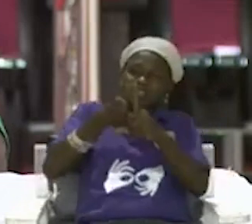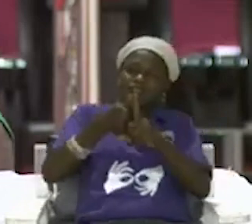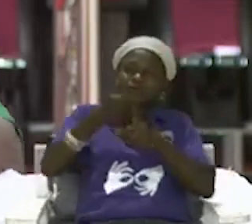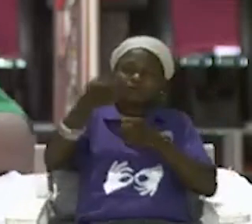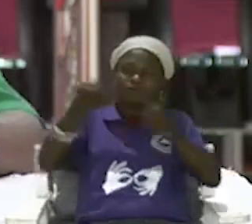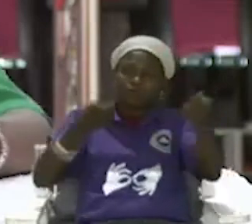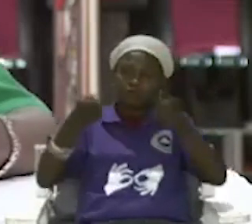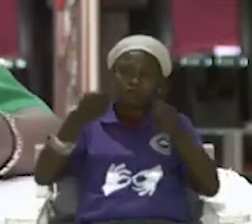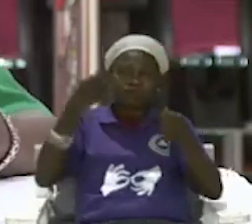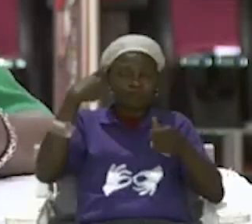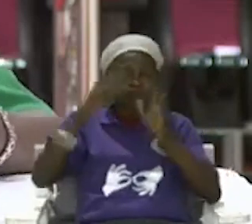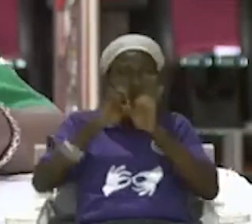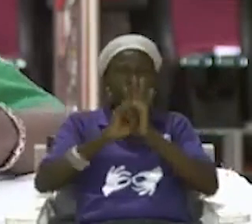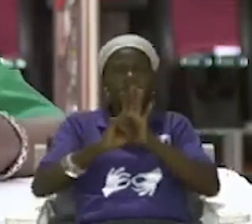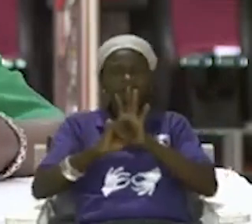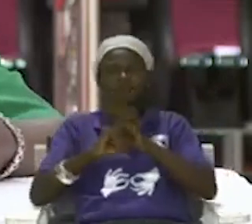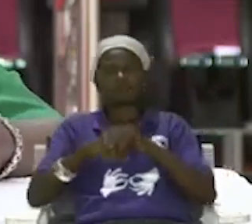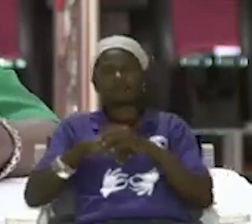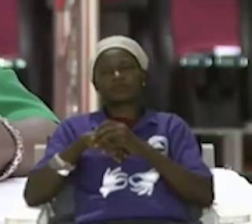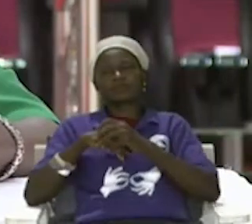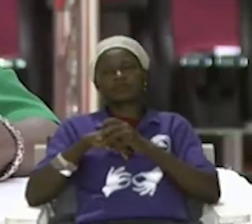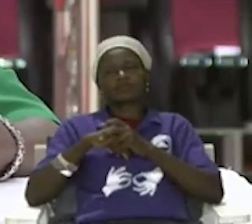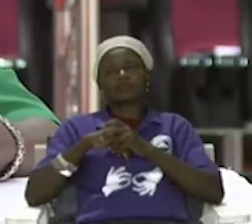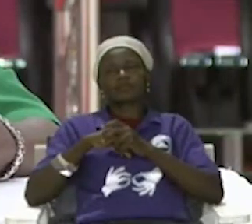For example,